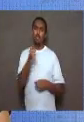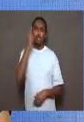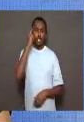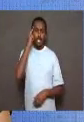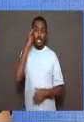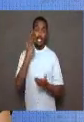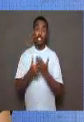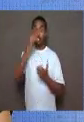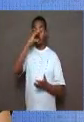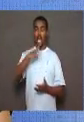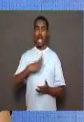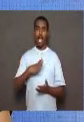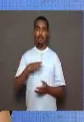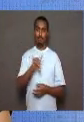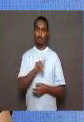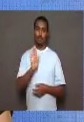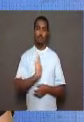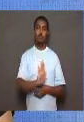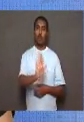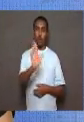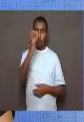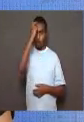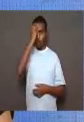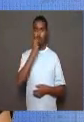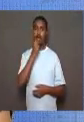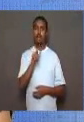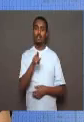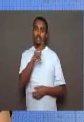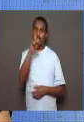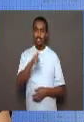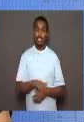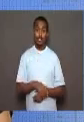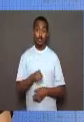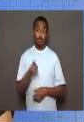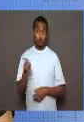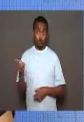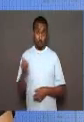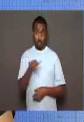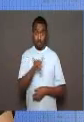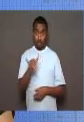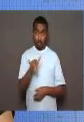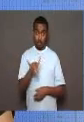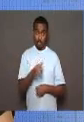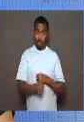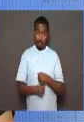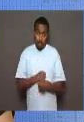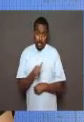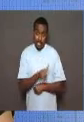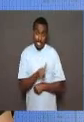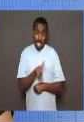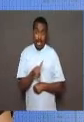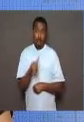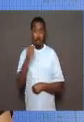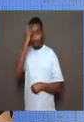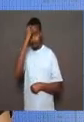How much do you think this man has in common with your own parents? Do they worry about you in